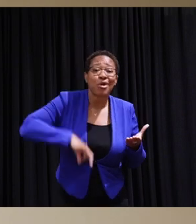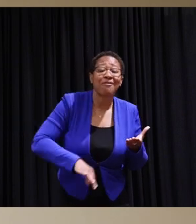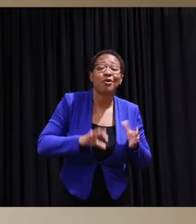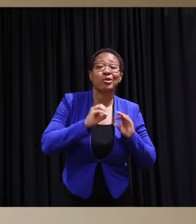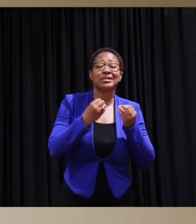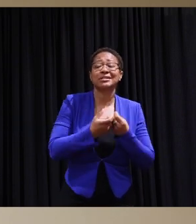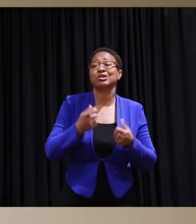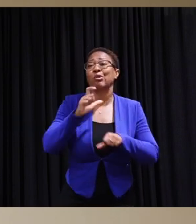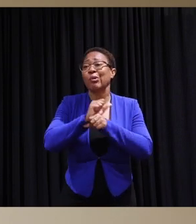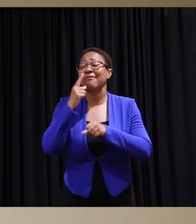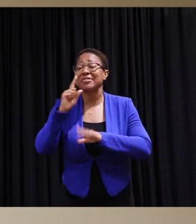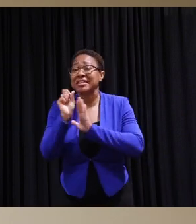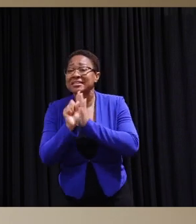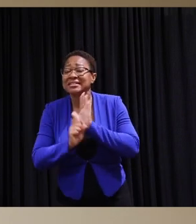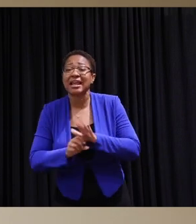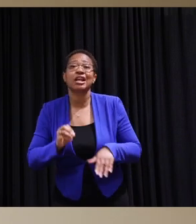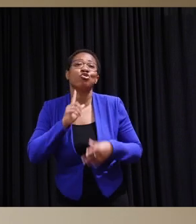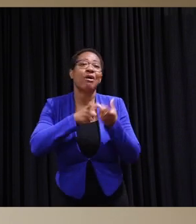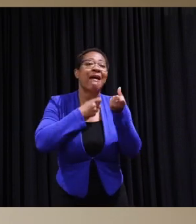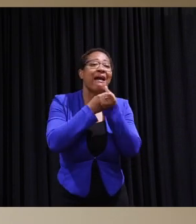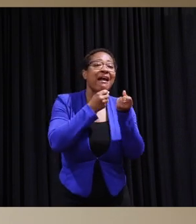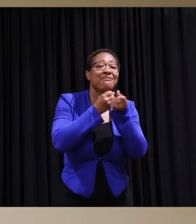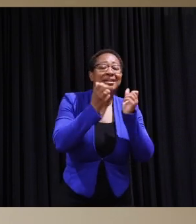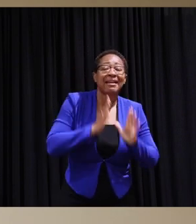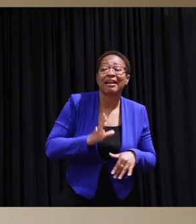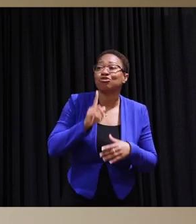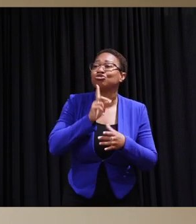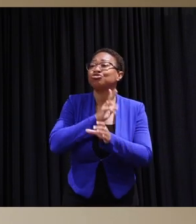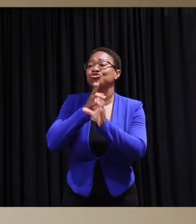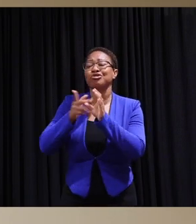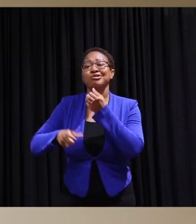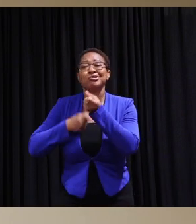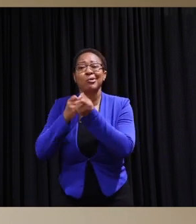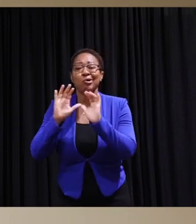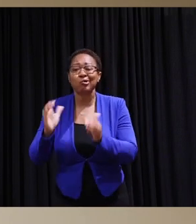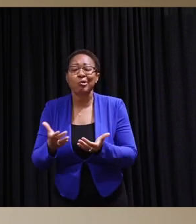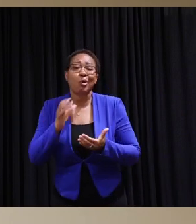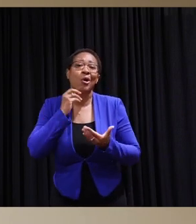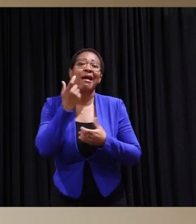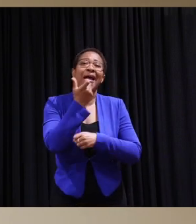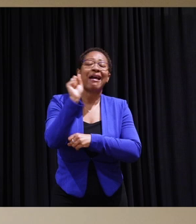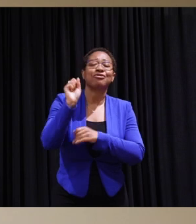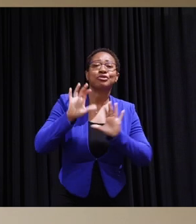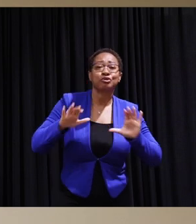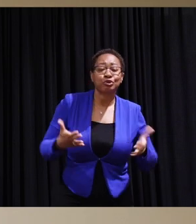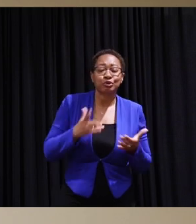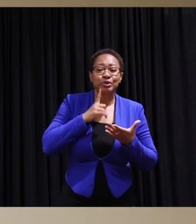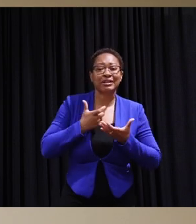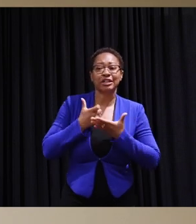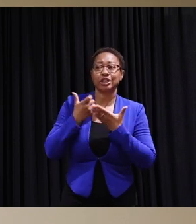to work for the state, to advocate, to join a support group or an activist group to help